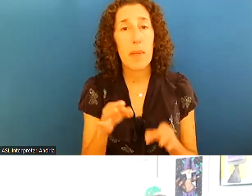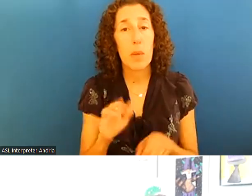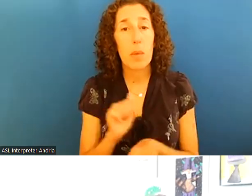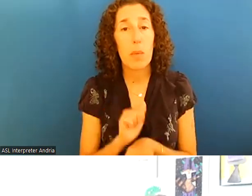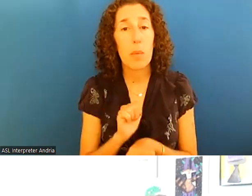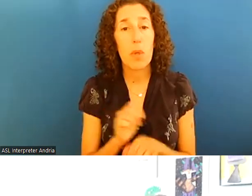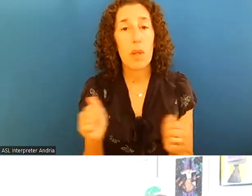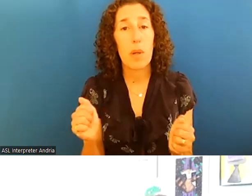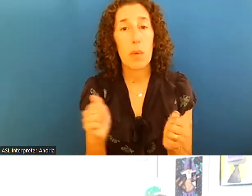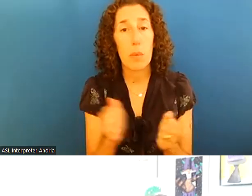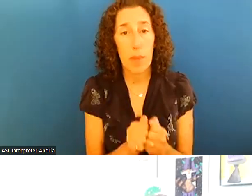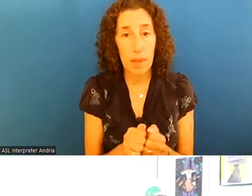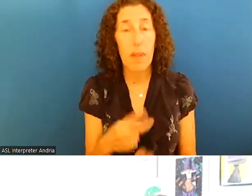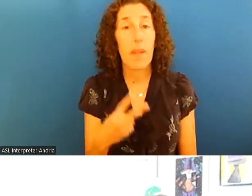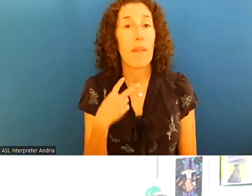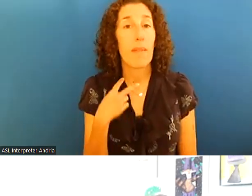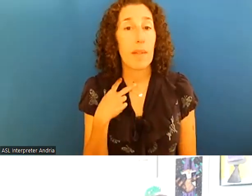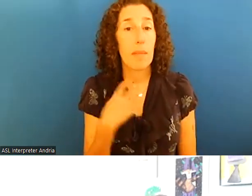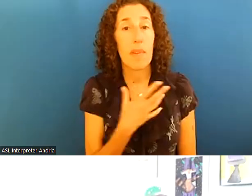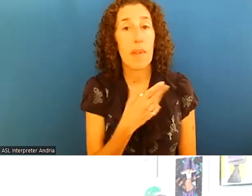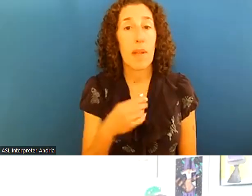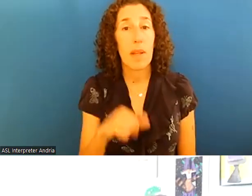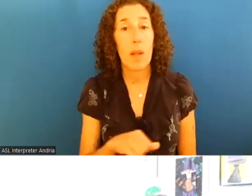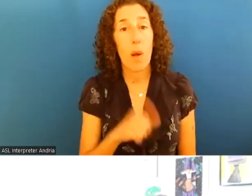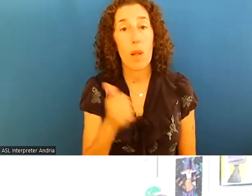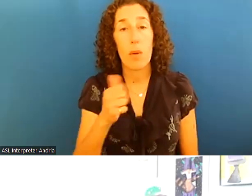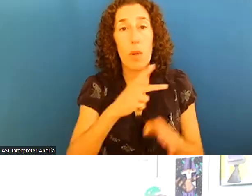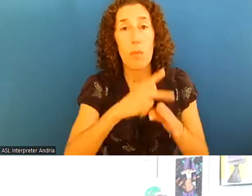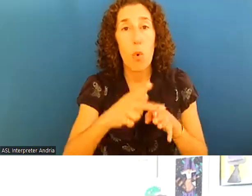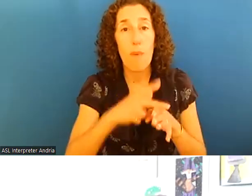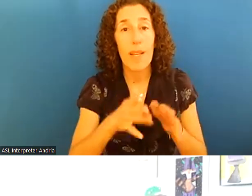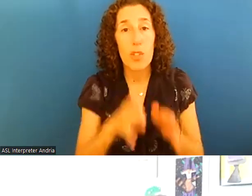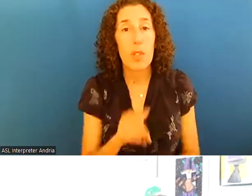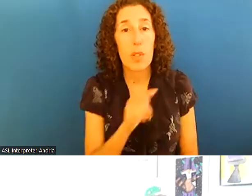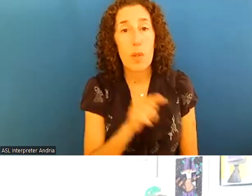other professions before, during, or after sexual assault forensic exam?